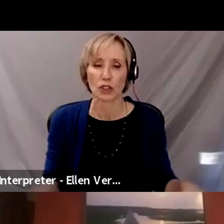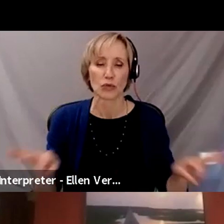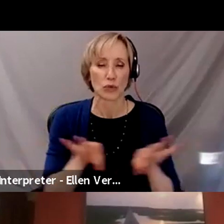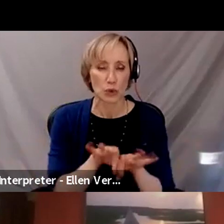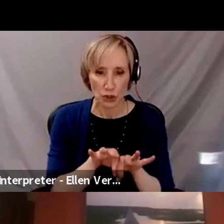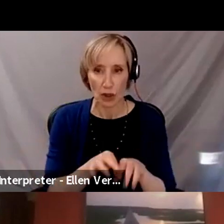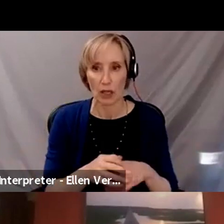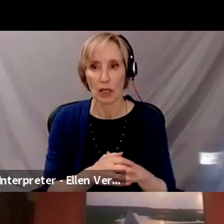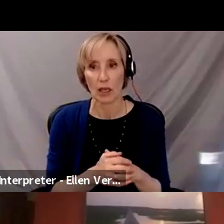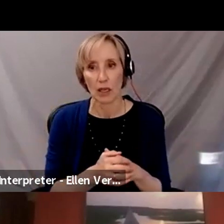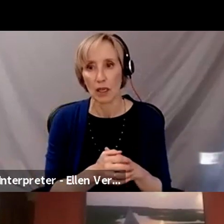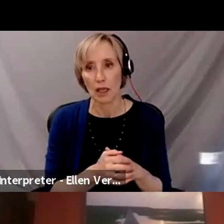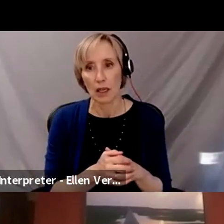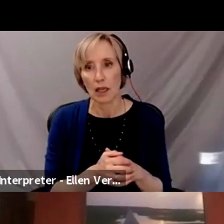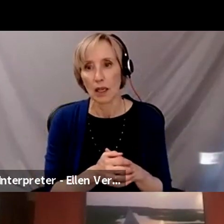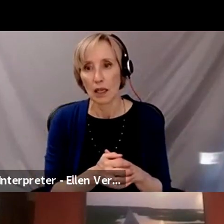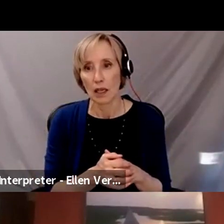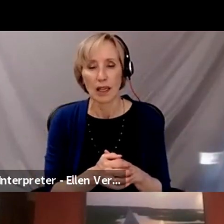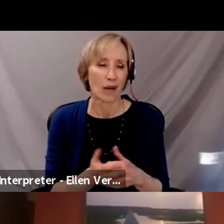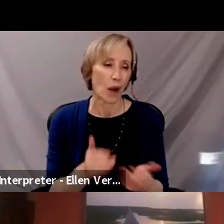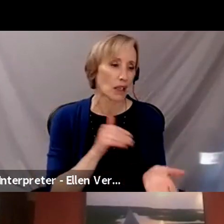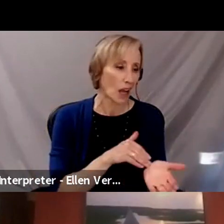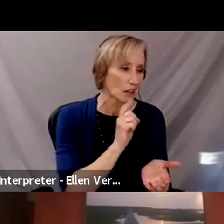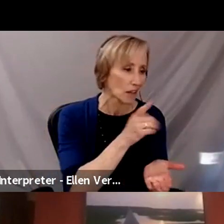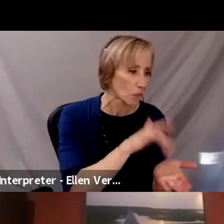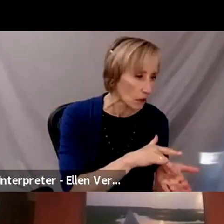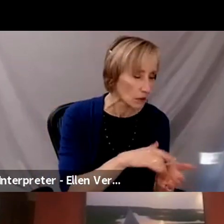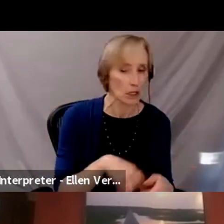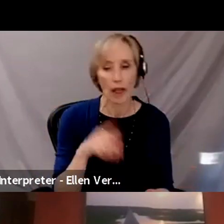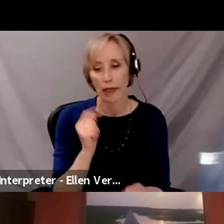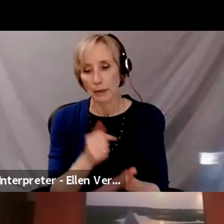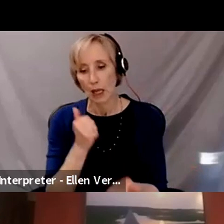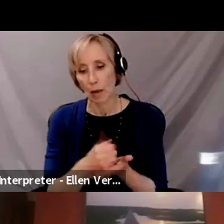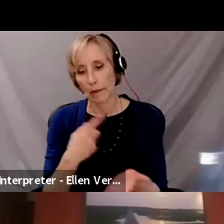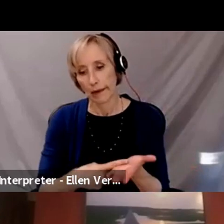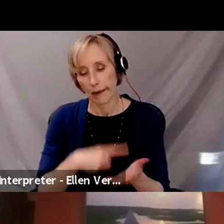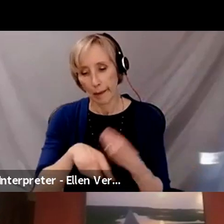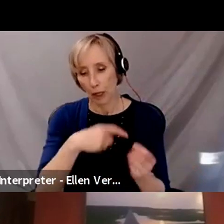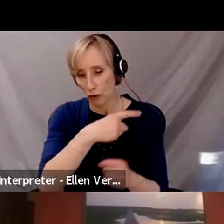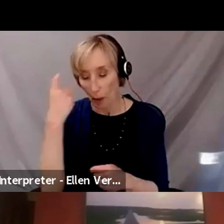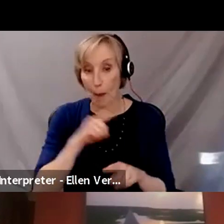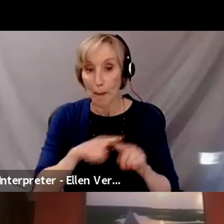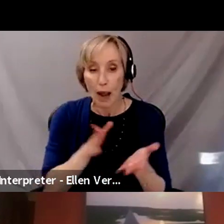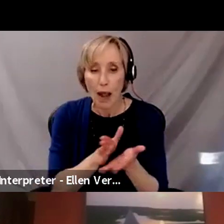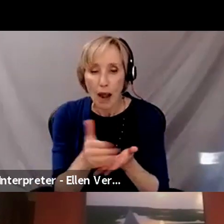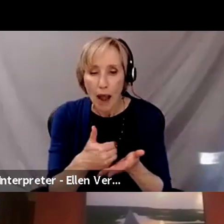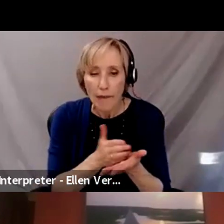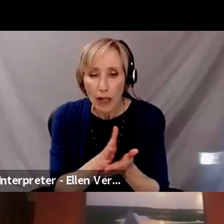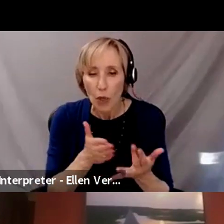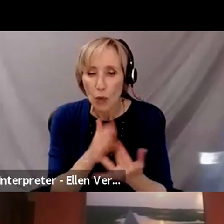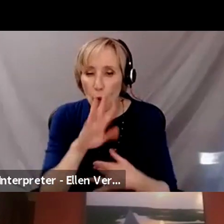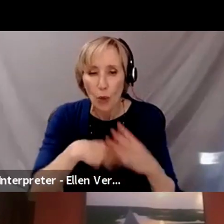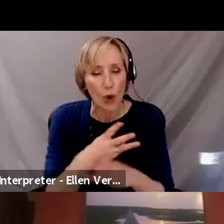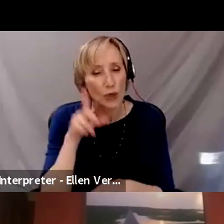earlier, doctors can prescribe, therapists can help with trauma, but as far as navigating the world, we need to just talk to people with